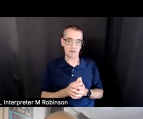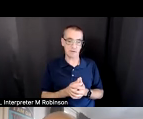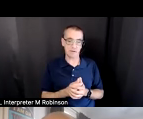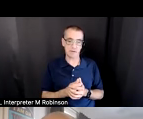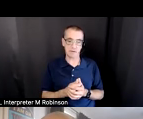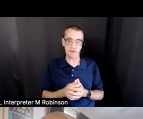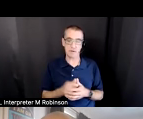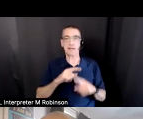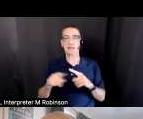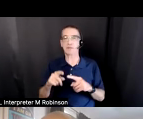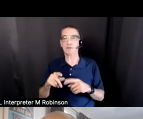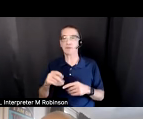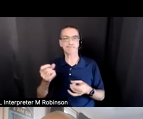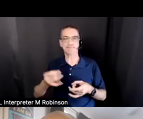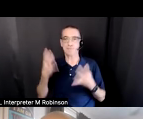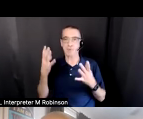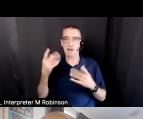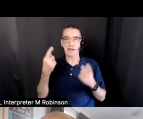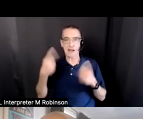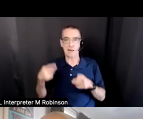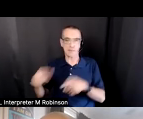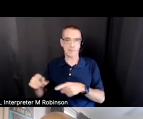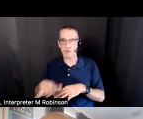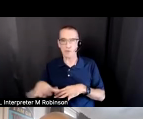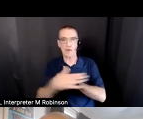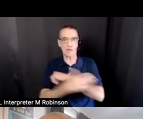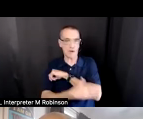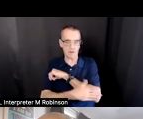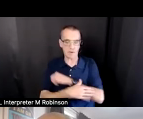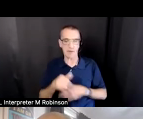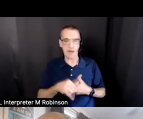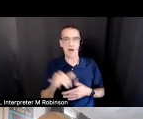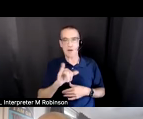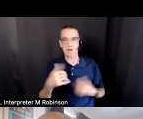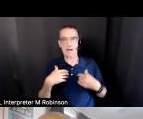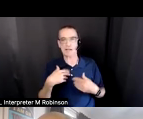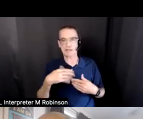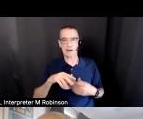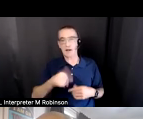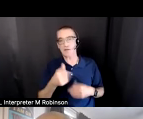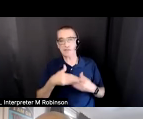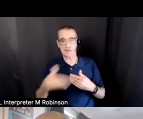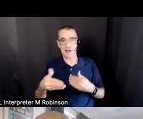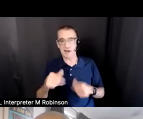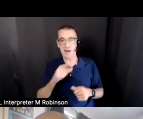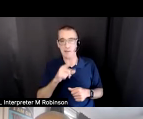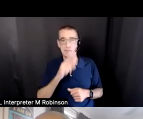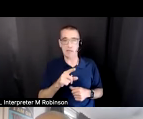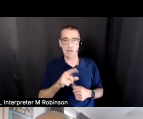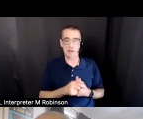with different tragedies across the country, that it also has that flip side where it can be,